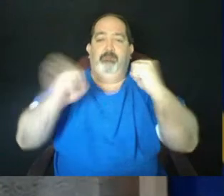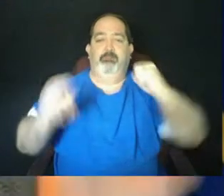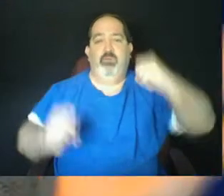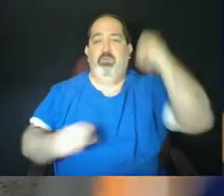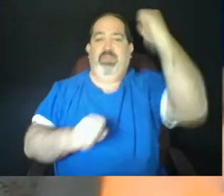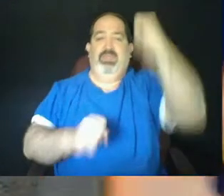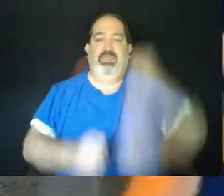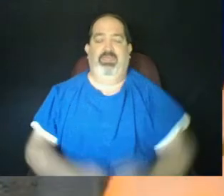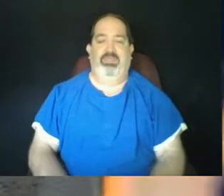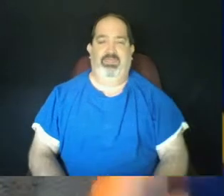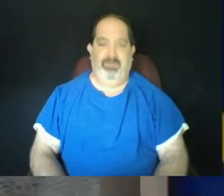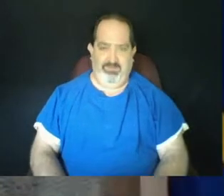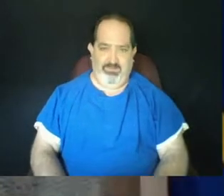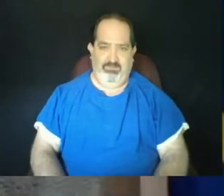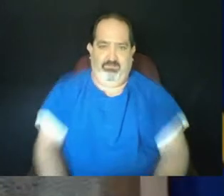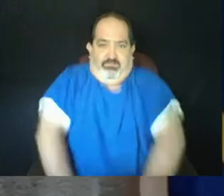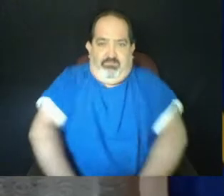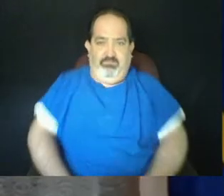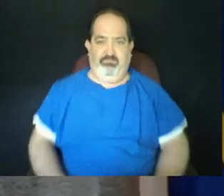hip!